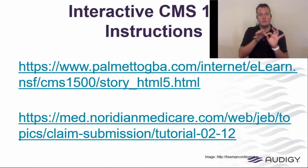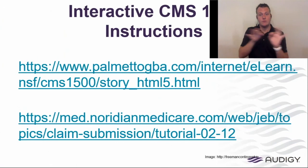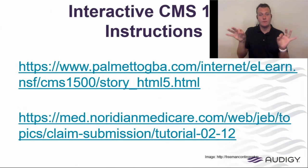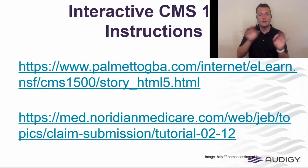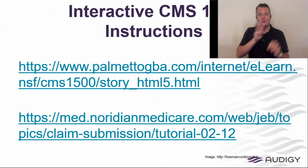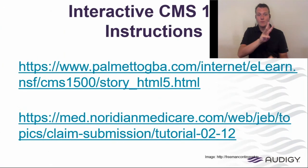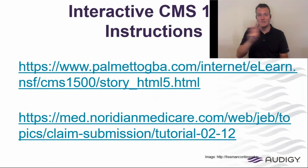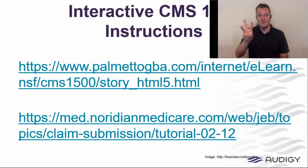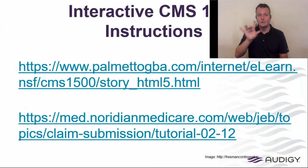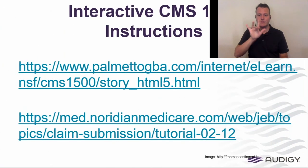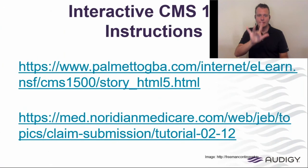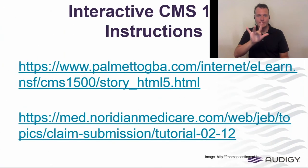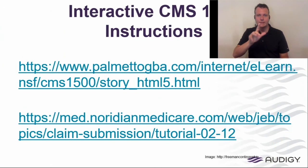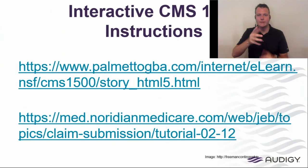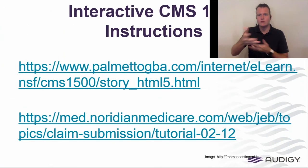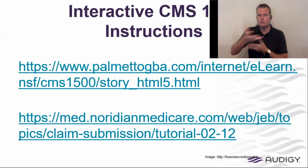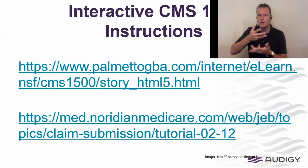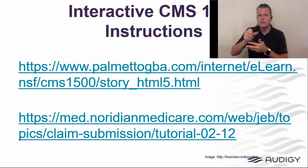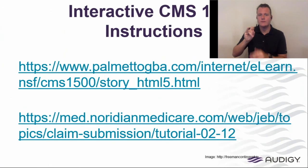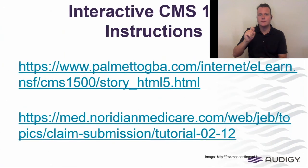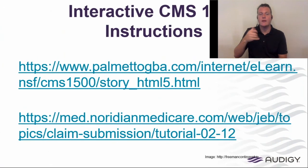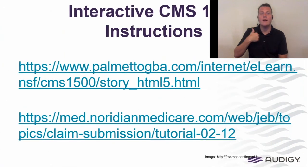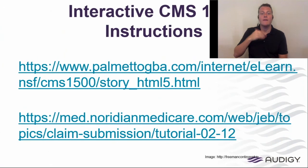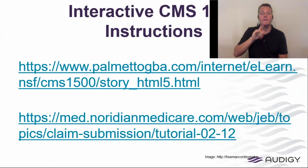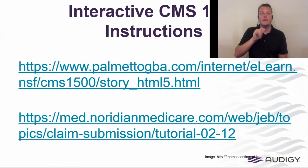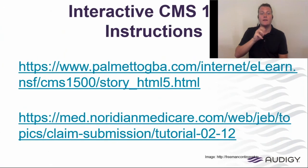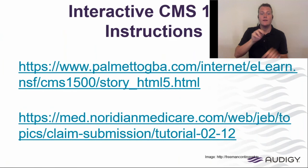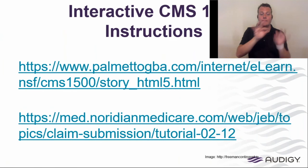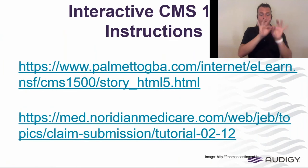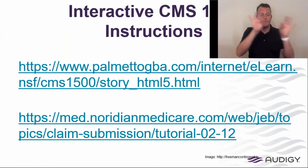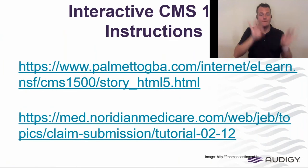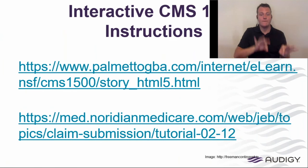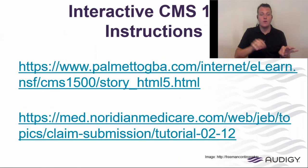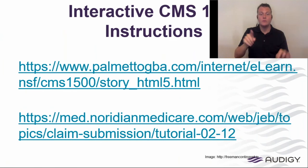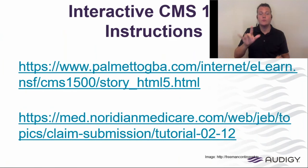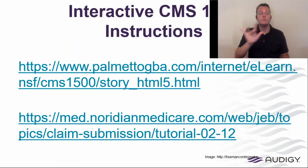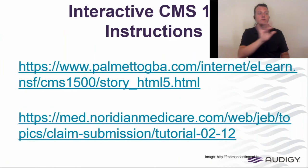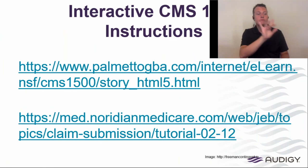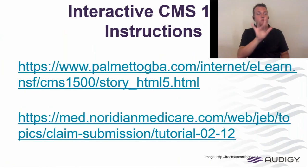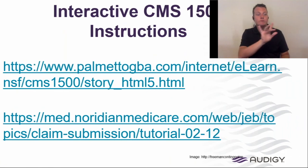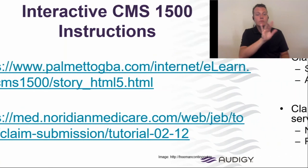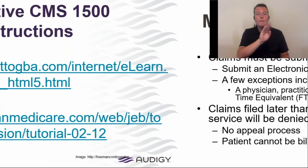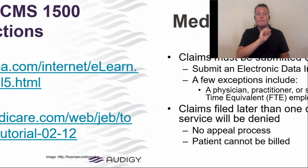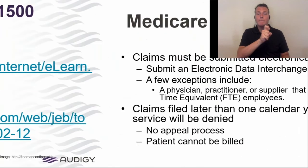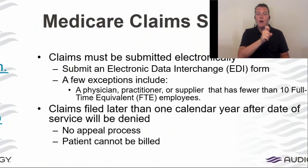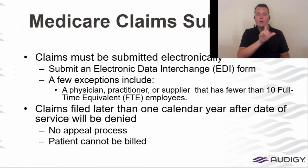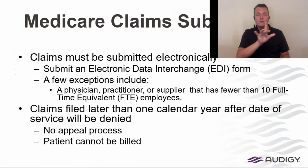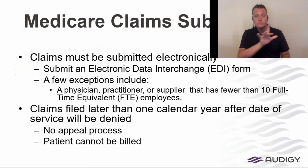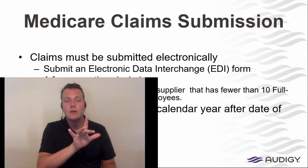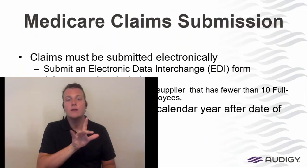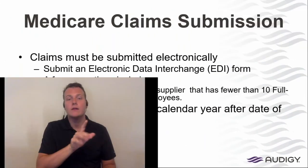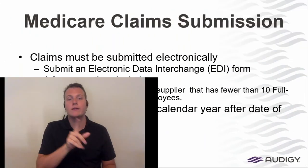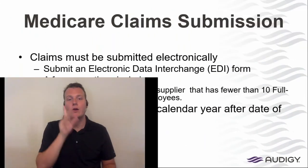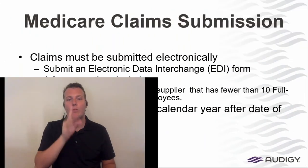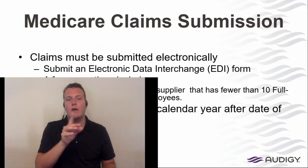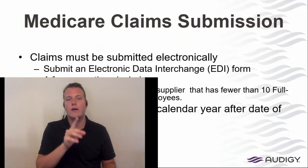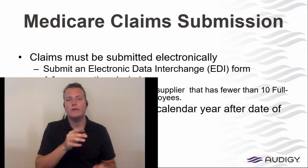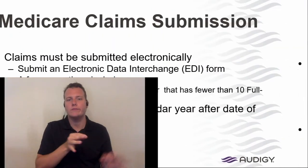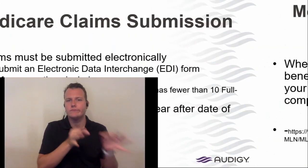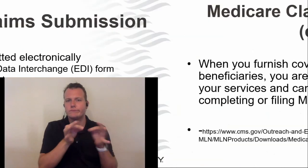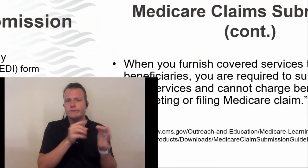are the interactive sites. You can just click on that. It'll have a claim form there for you. You just hover your mouse over the box, and